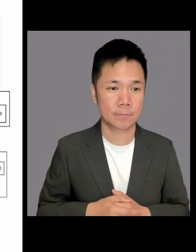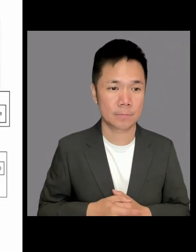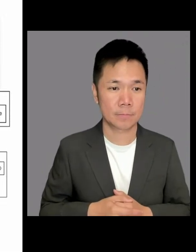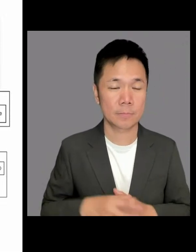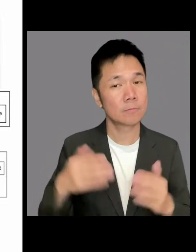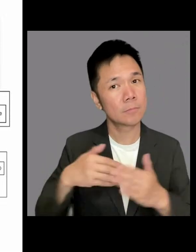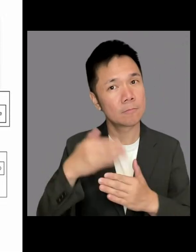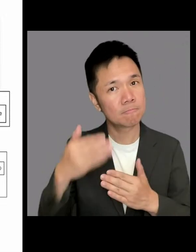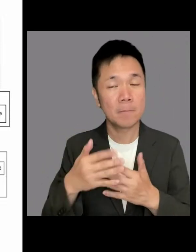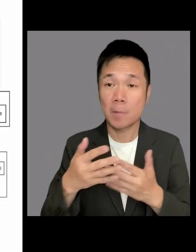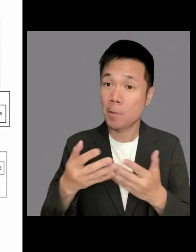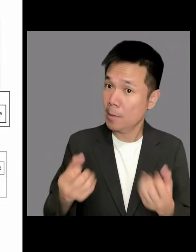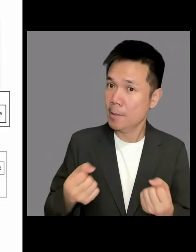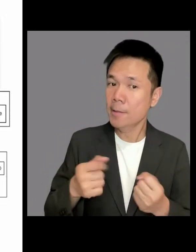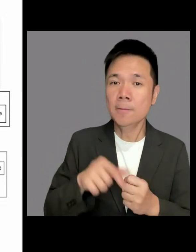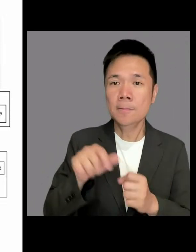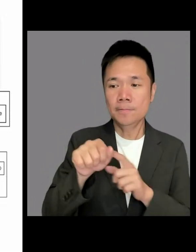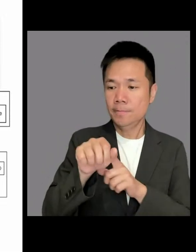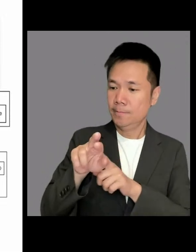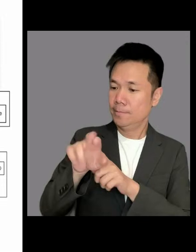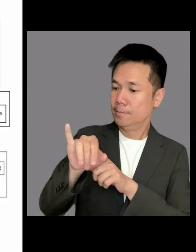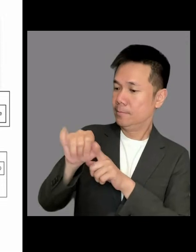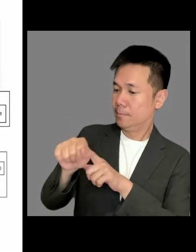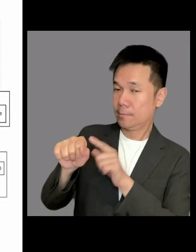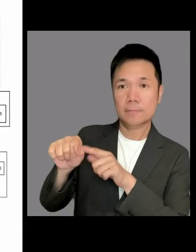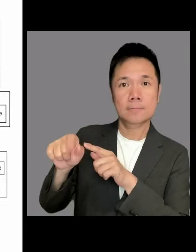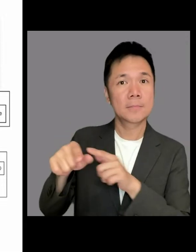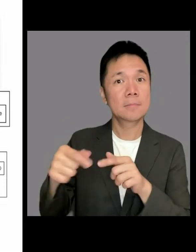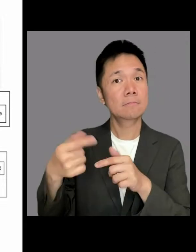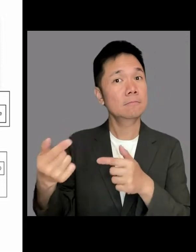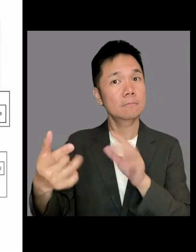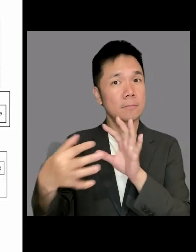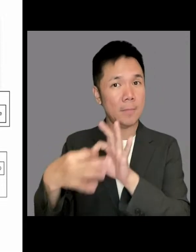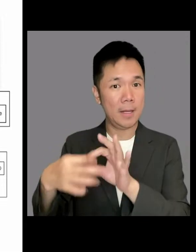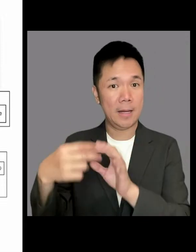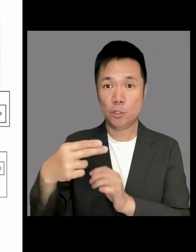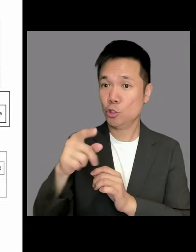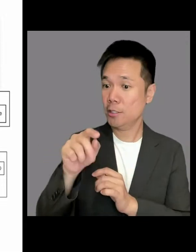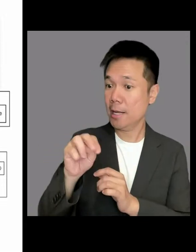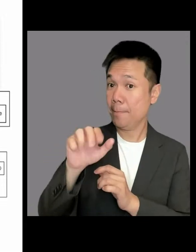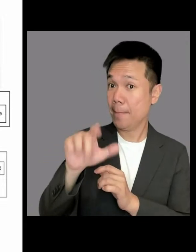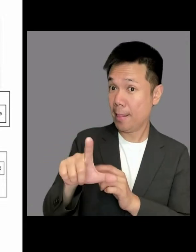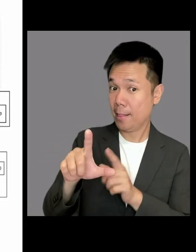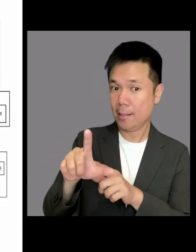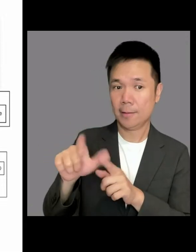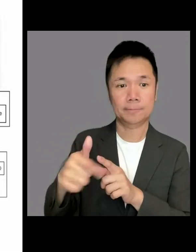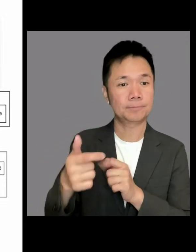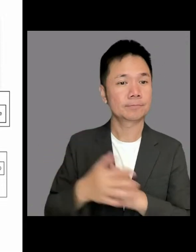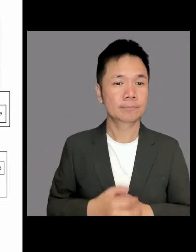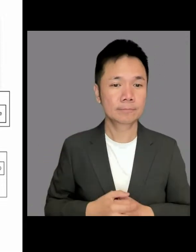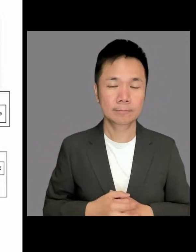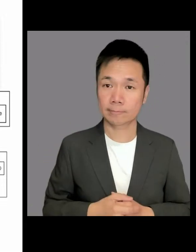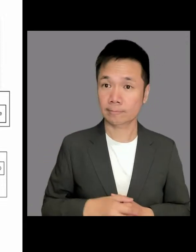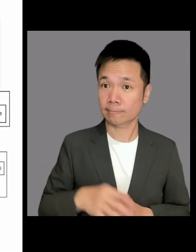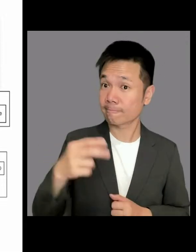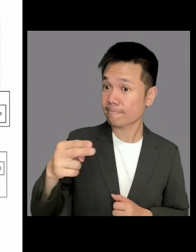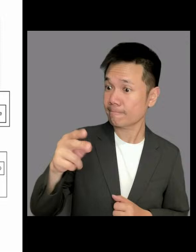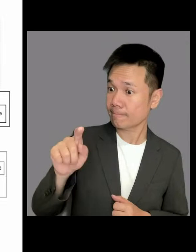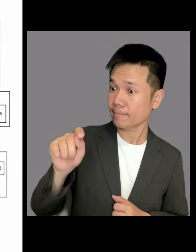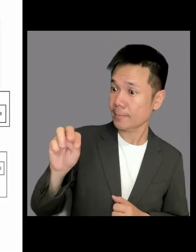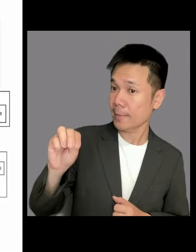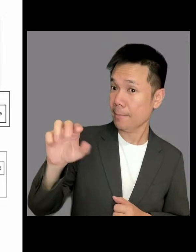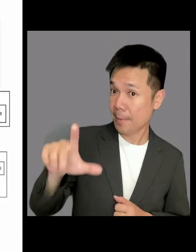about ARIA in HTML and then how HTML is communicated to accessibility APIs.